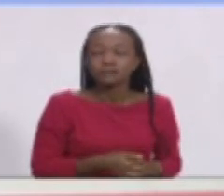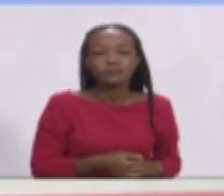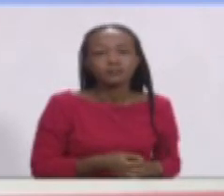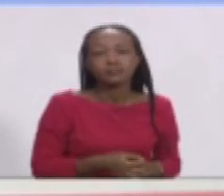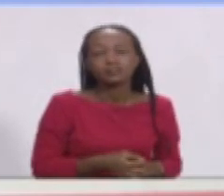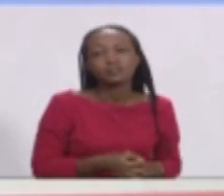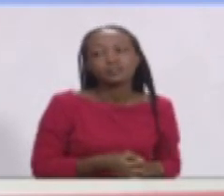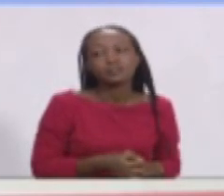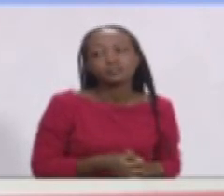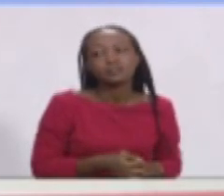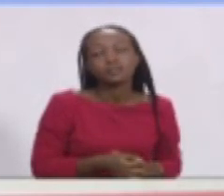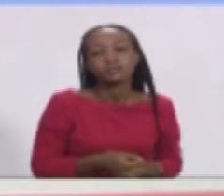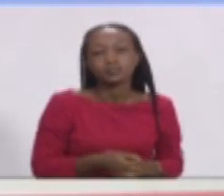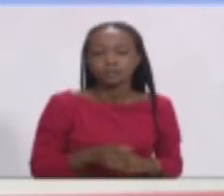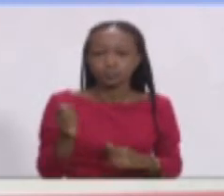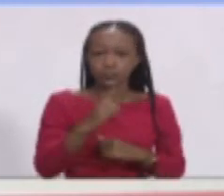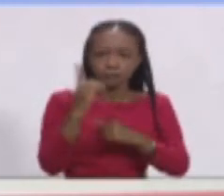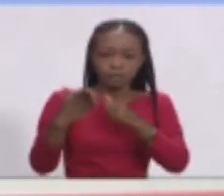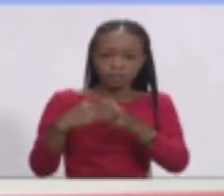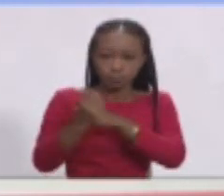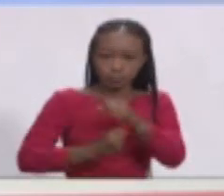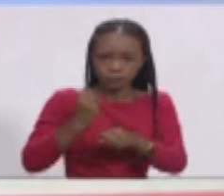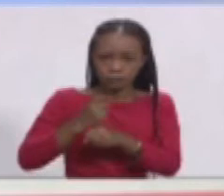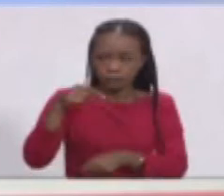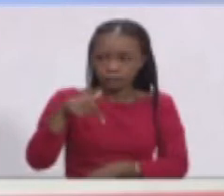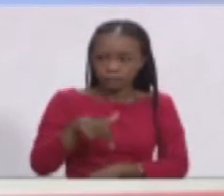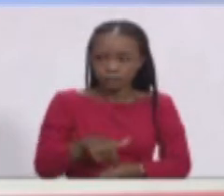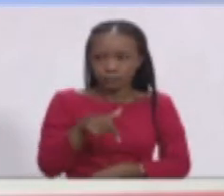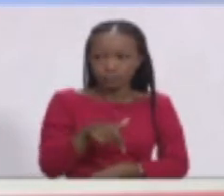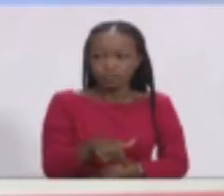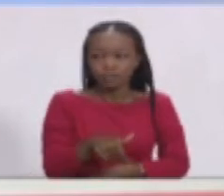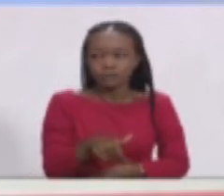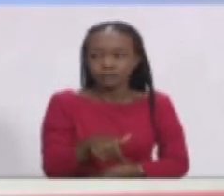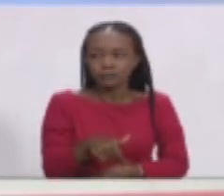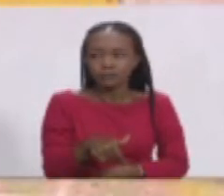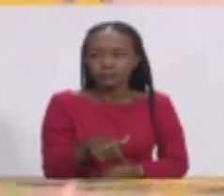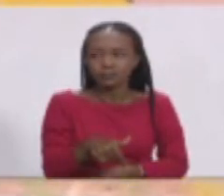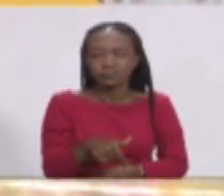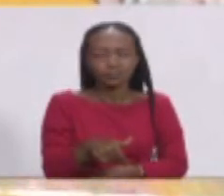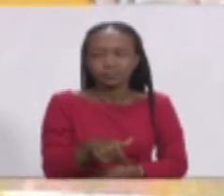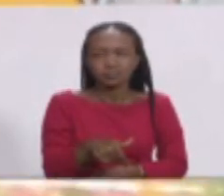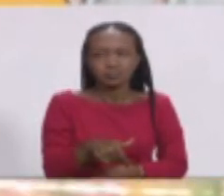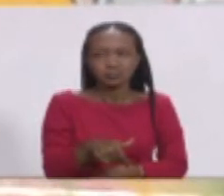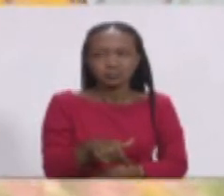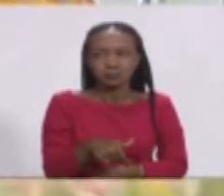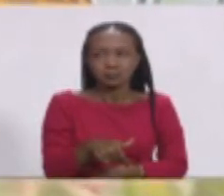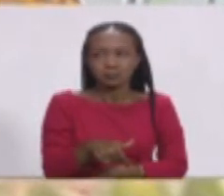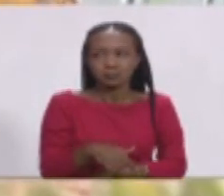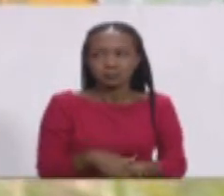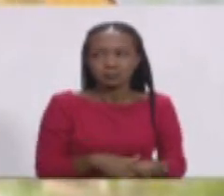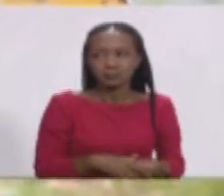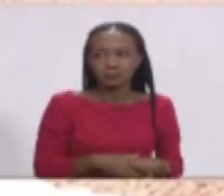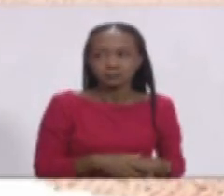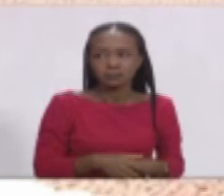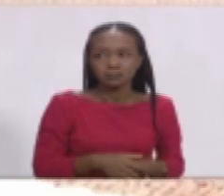been postponed to September this year in view of curbing the spread of the coronavirus. Nairobi's race director,